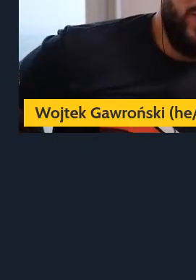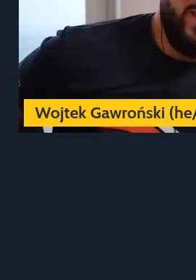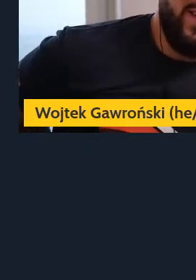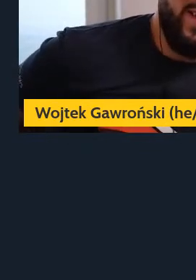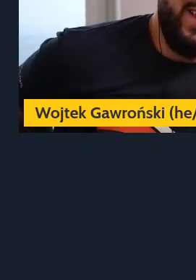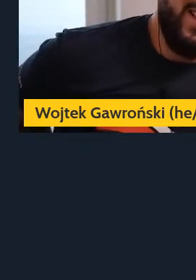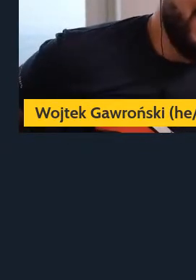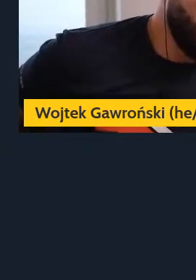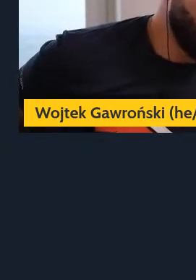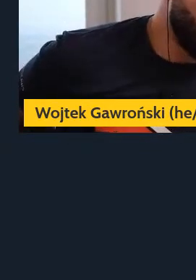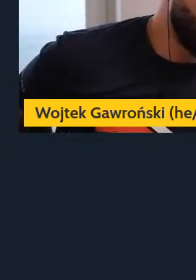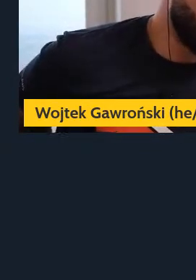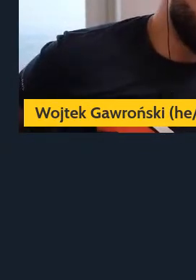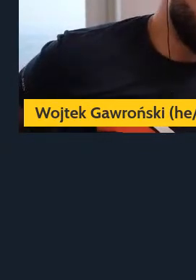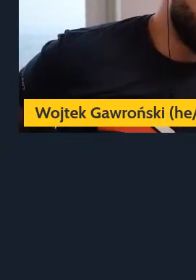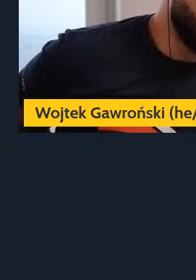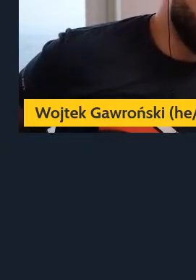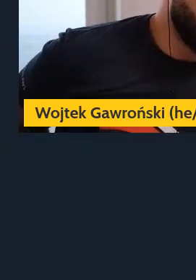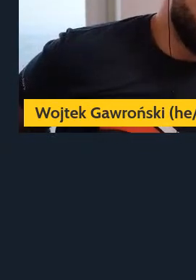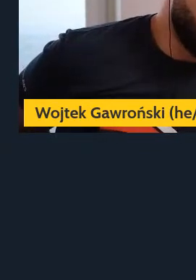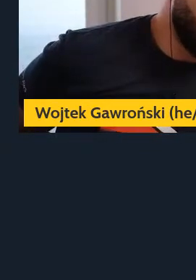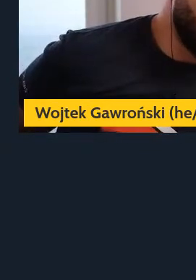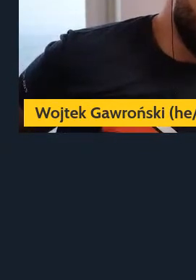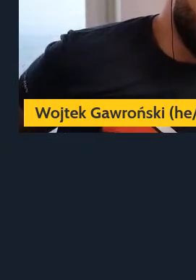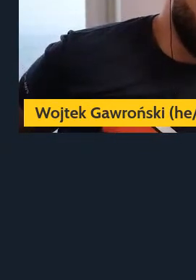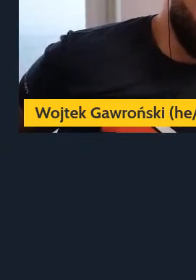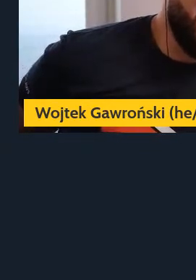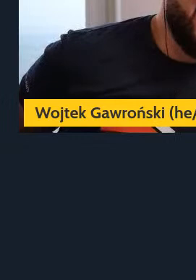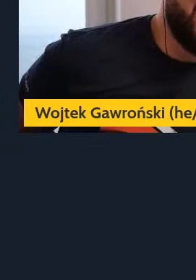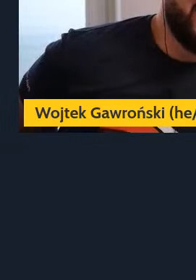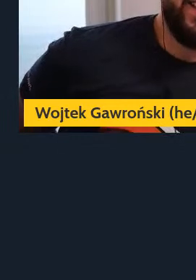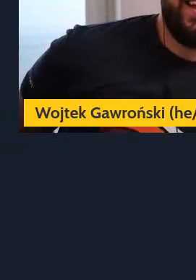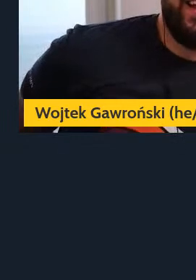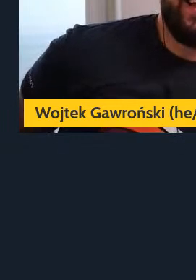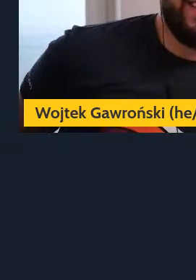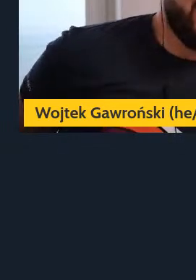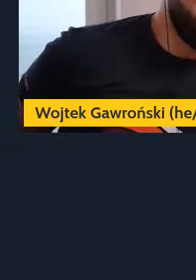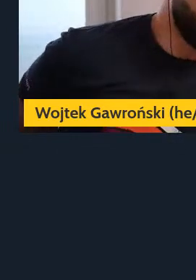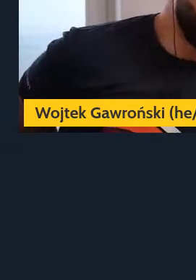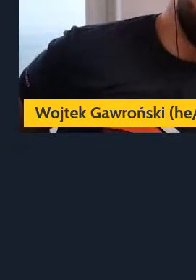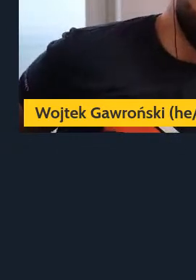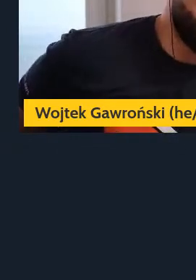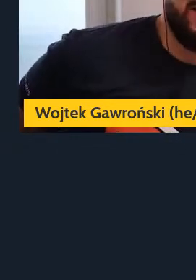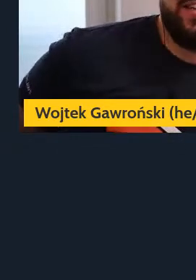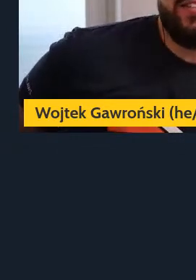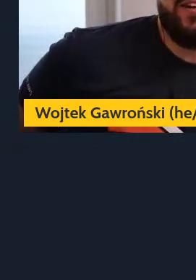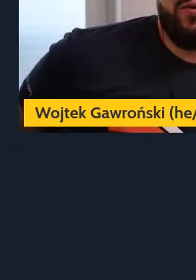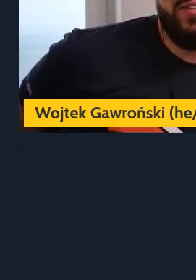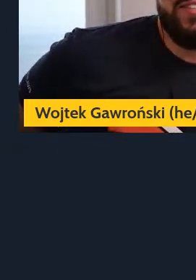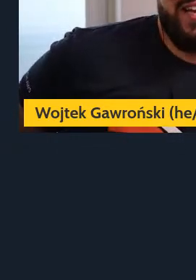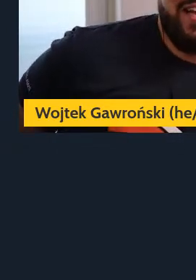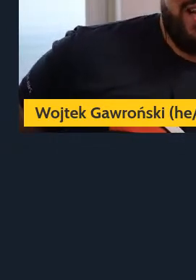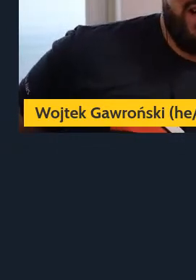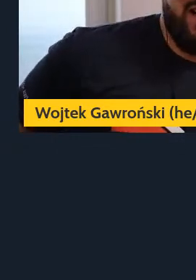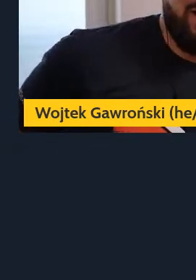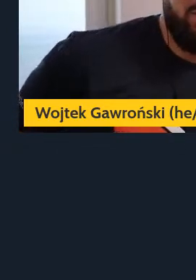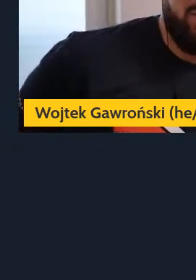see some 6 years ago. Yeah, we need a specific date, Jordi. Exactly. 6 years ago